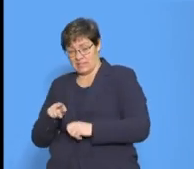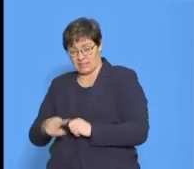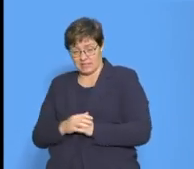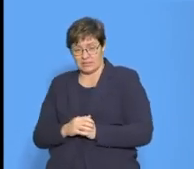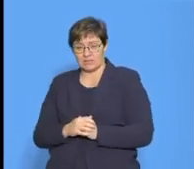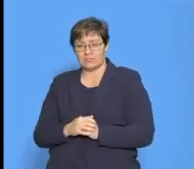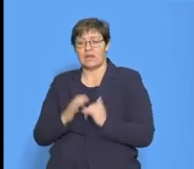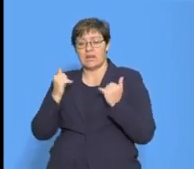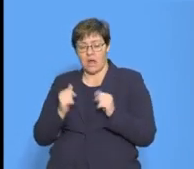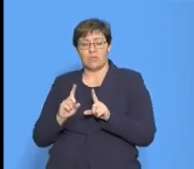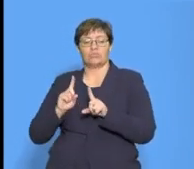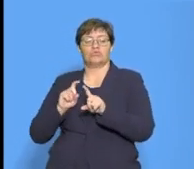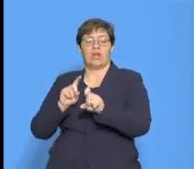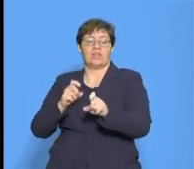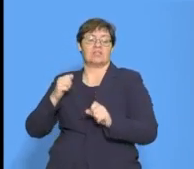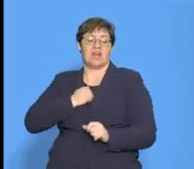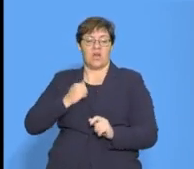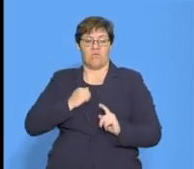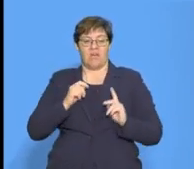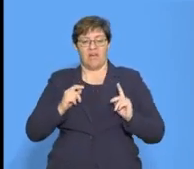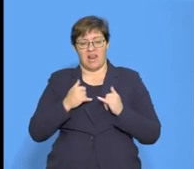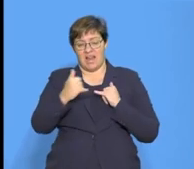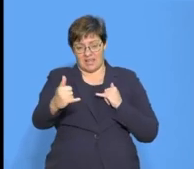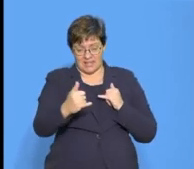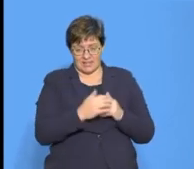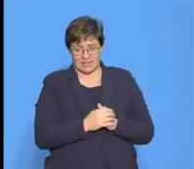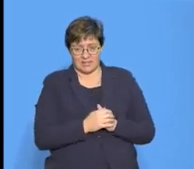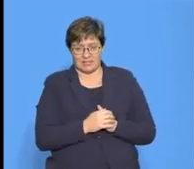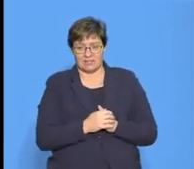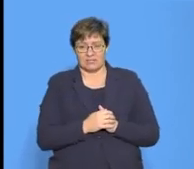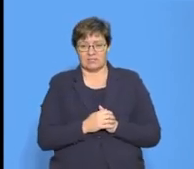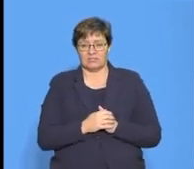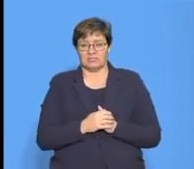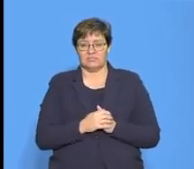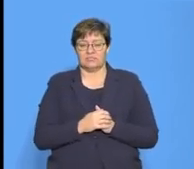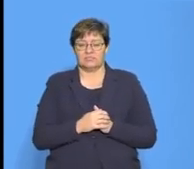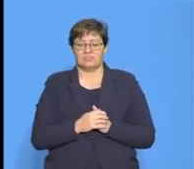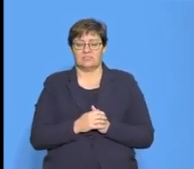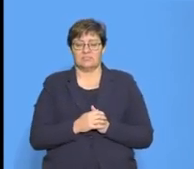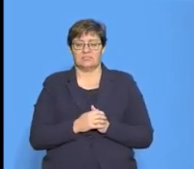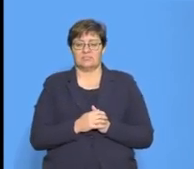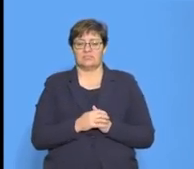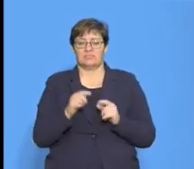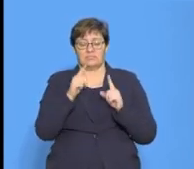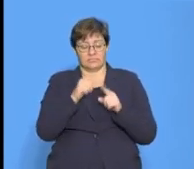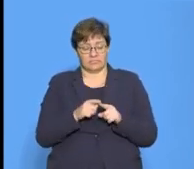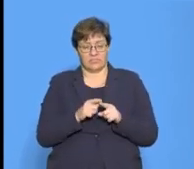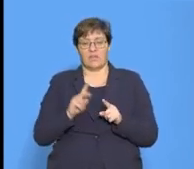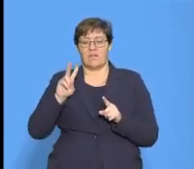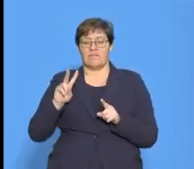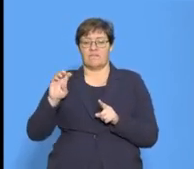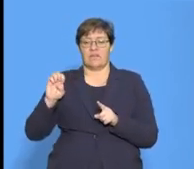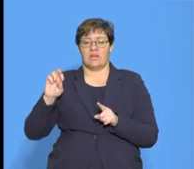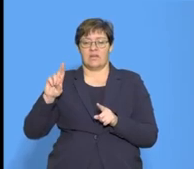animals. And here's where we trace our lineage or where we are, where humans are. We fall under